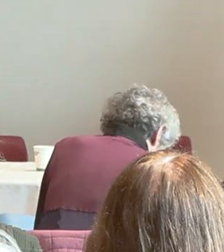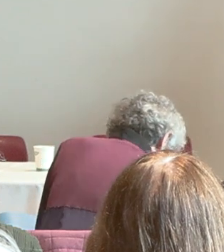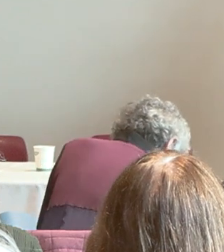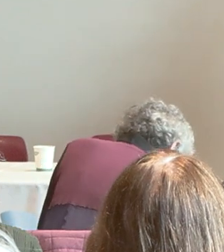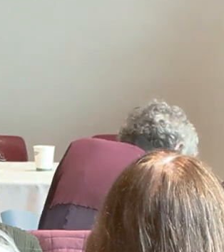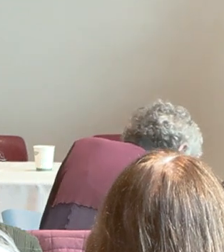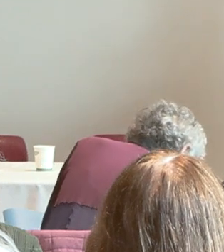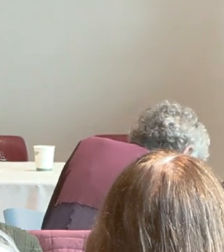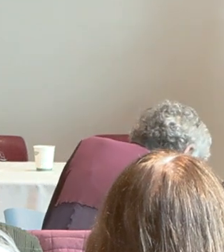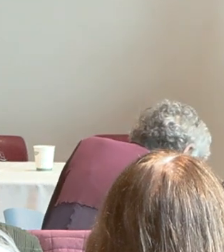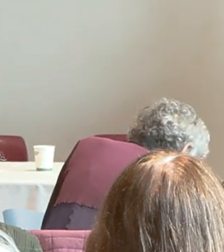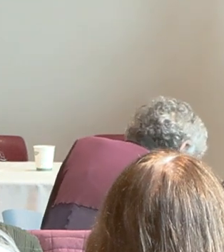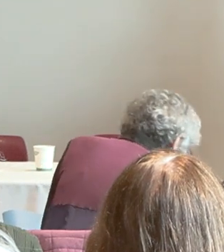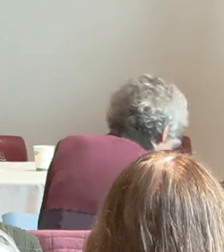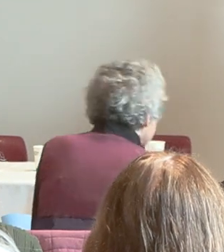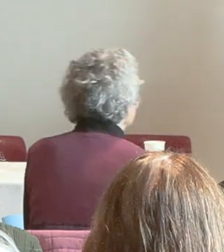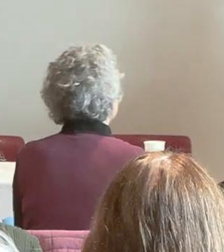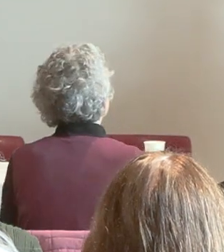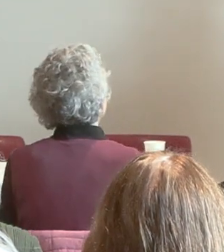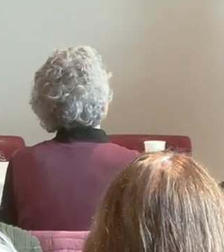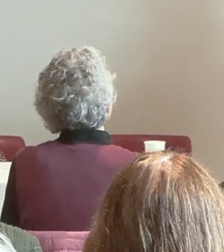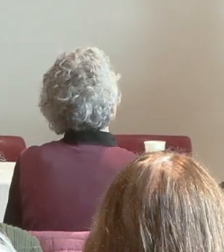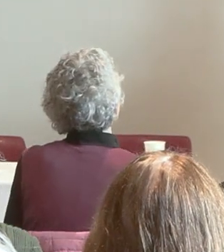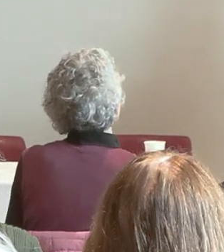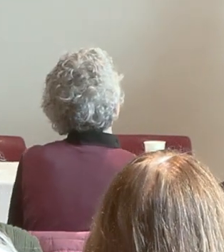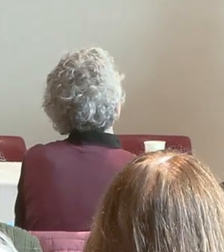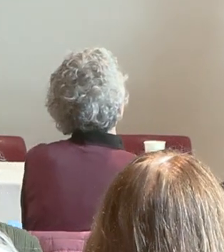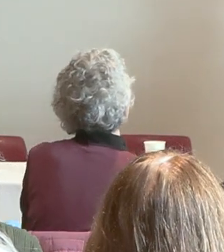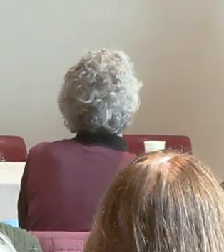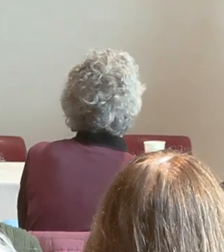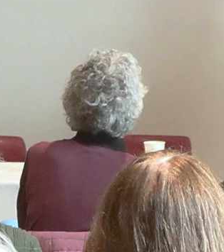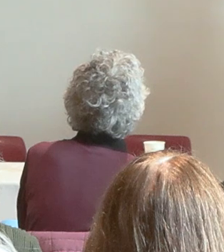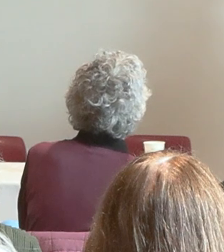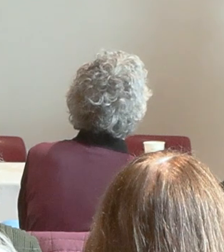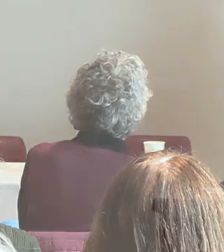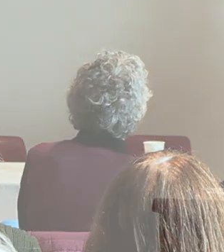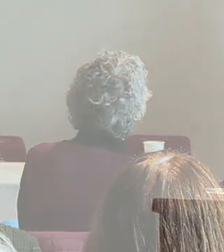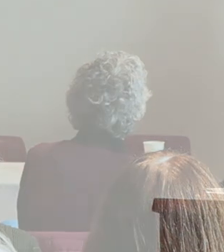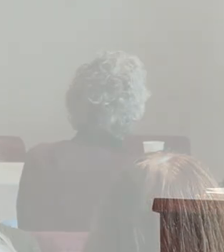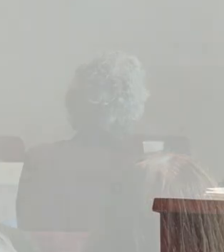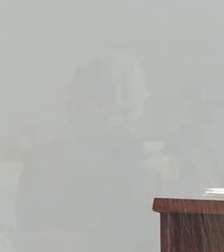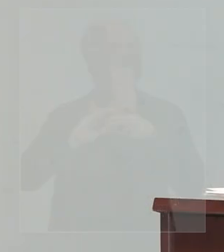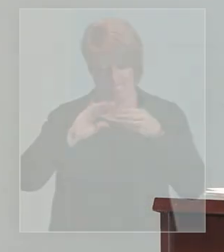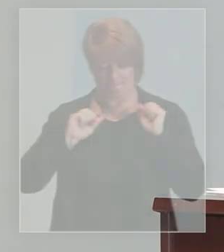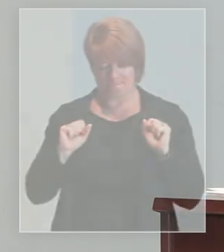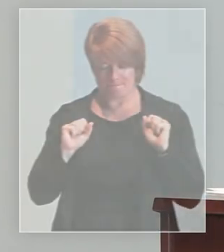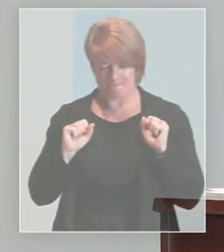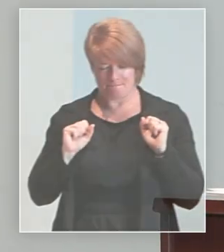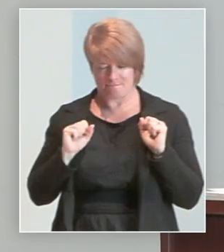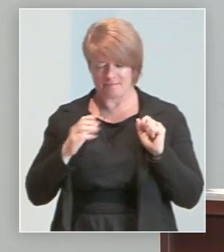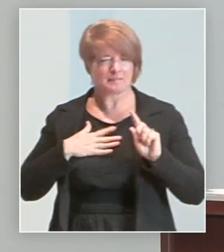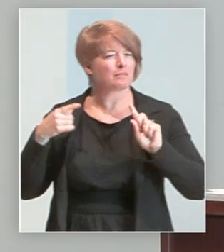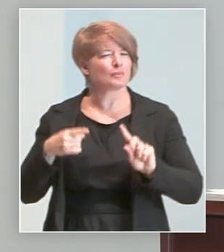challenged myself with this question. If nothing else is remembered of these words, what is the